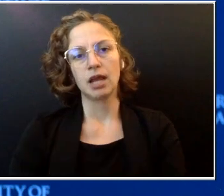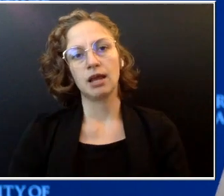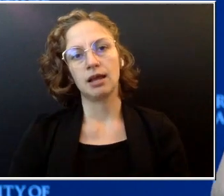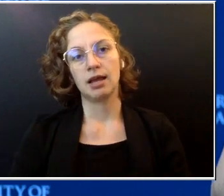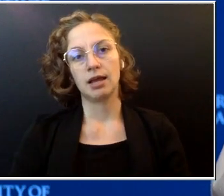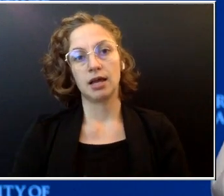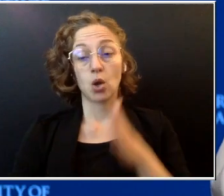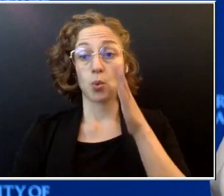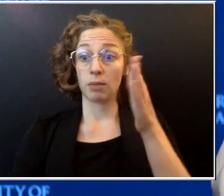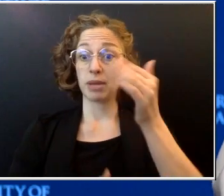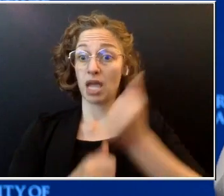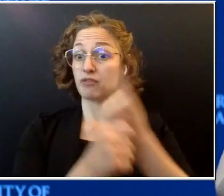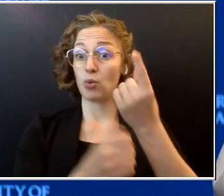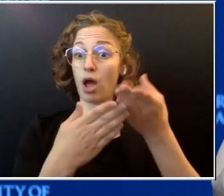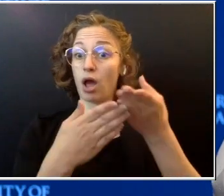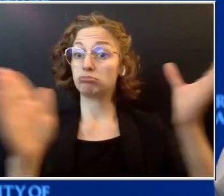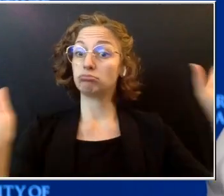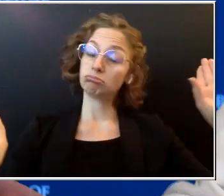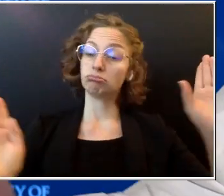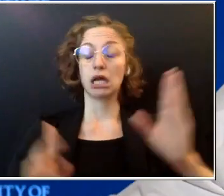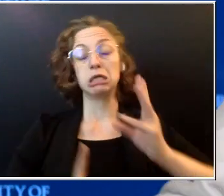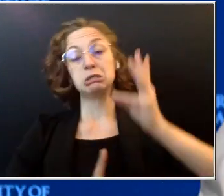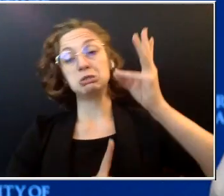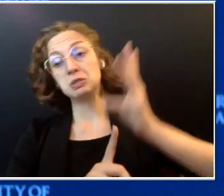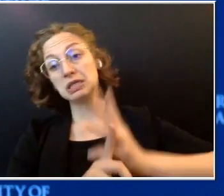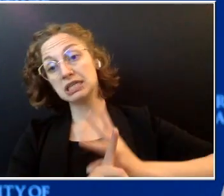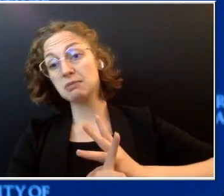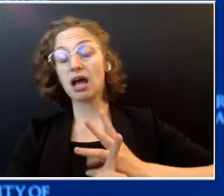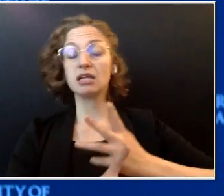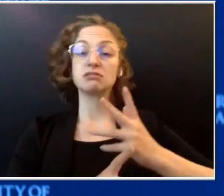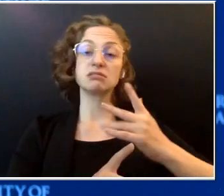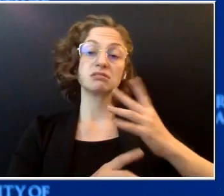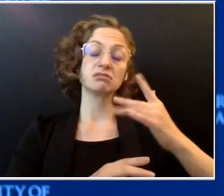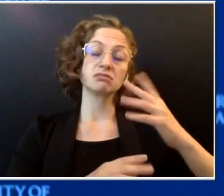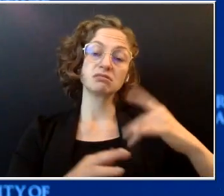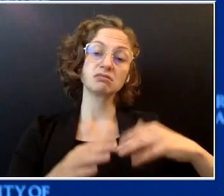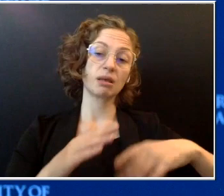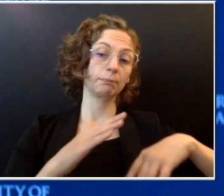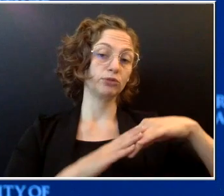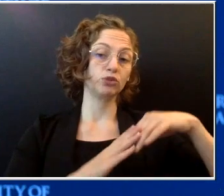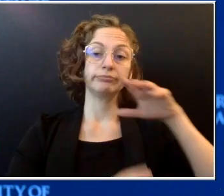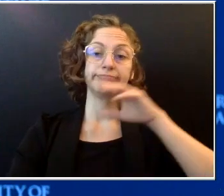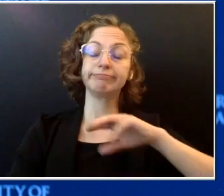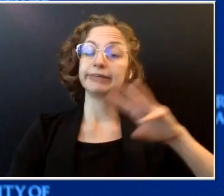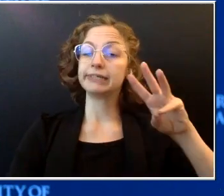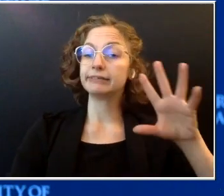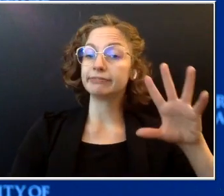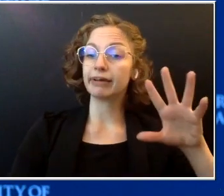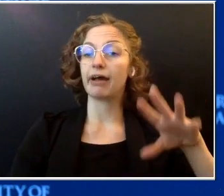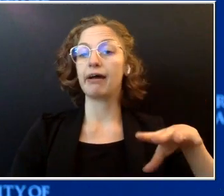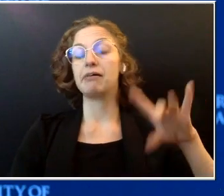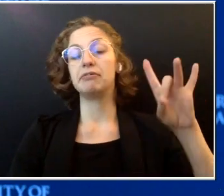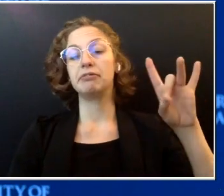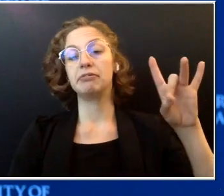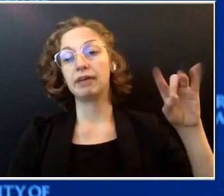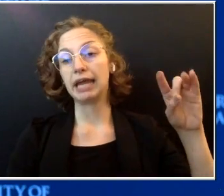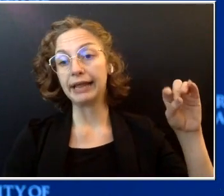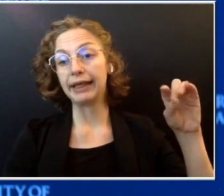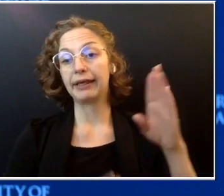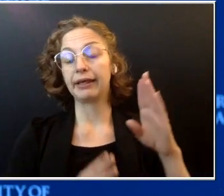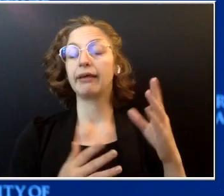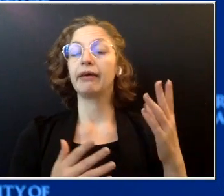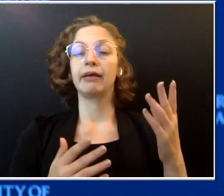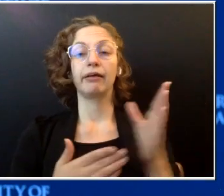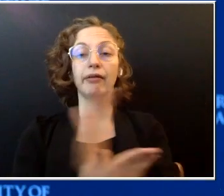months to to 65 or 80 or whatever age is going to be recommended, or is it going to be those at highest